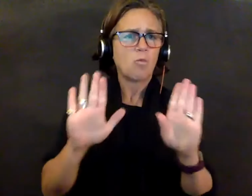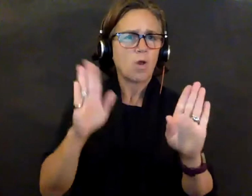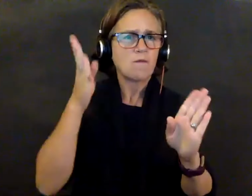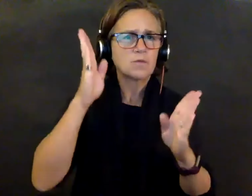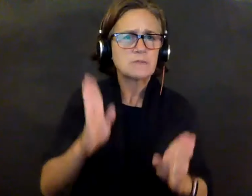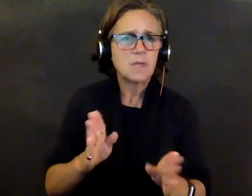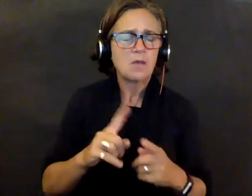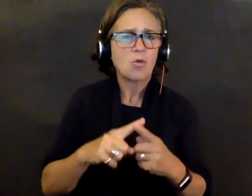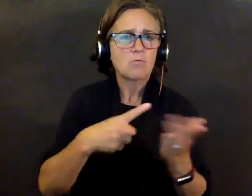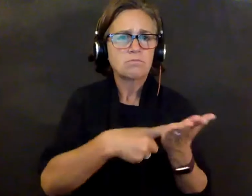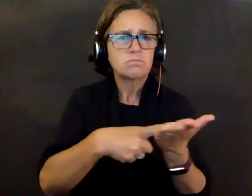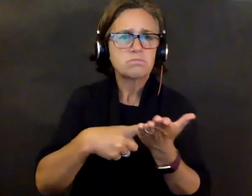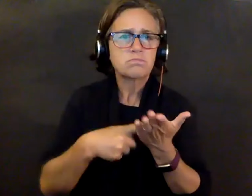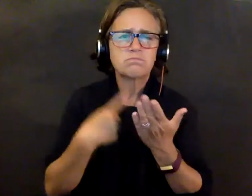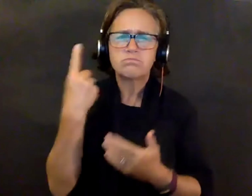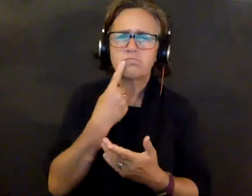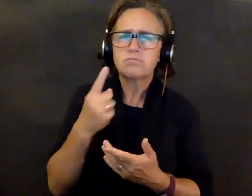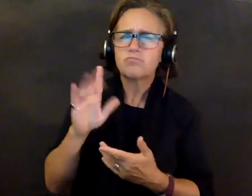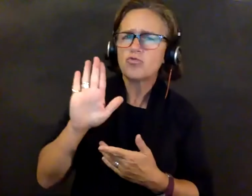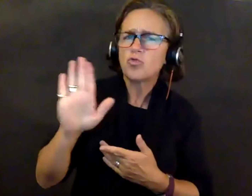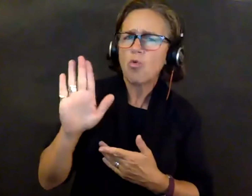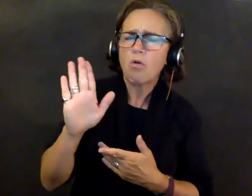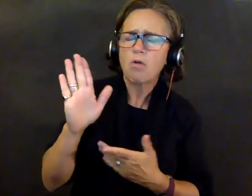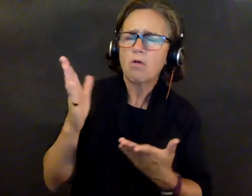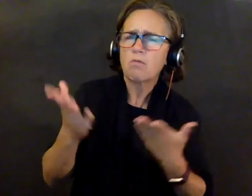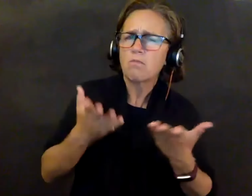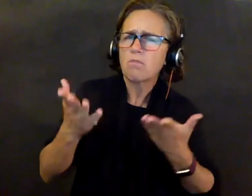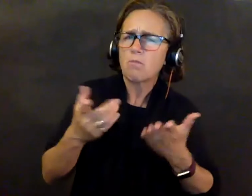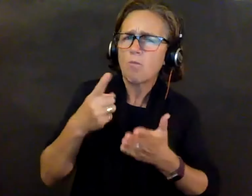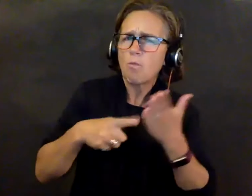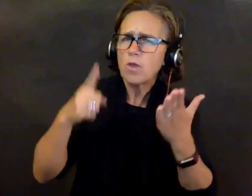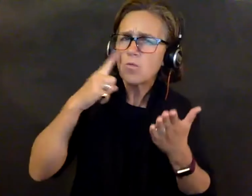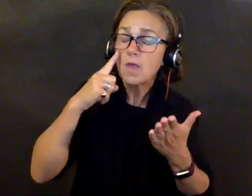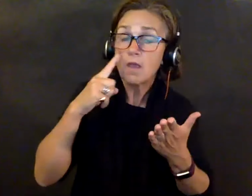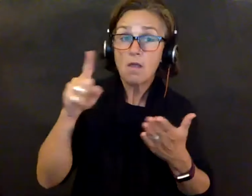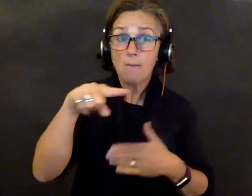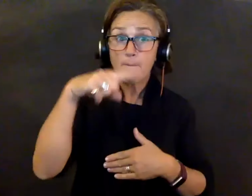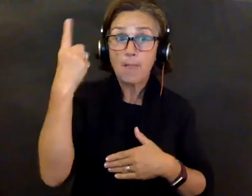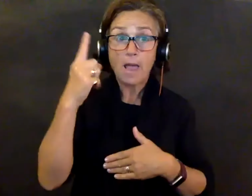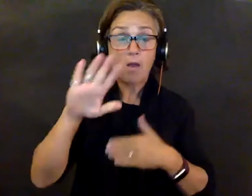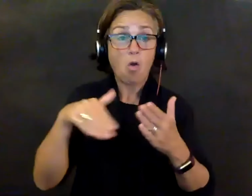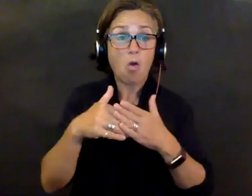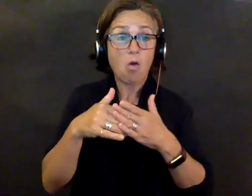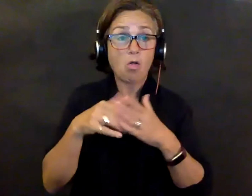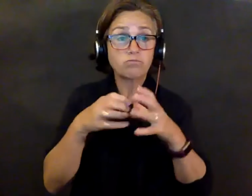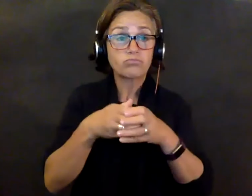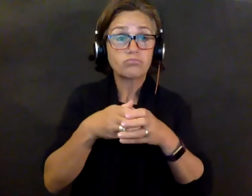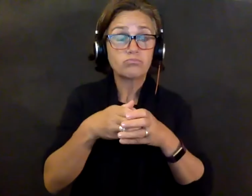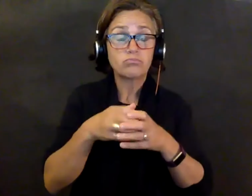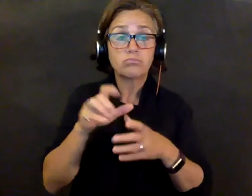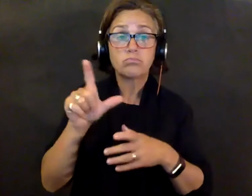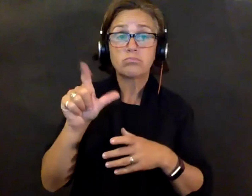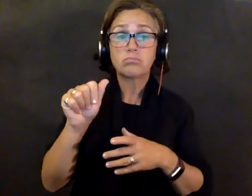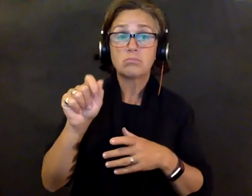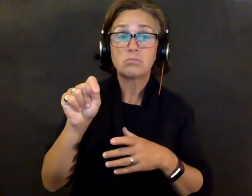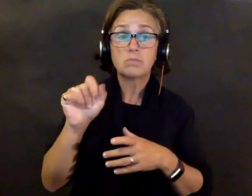thoughts? Like, what do you think about, do all the Black kids sit together? Do all the Latinx kids sit together?